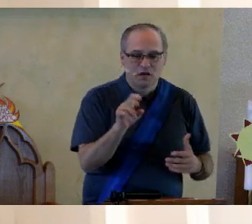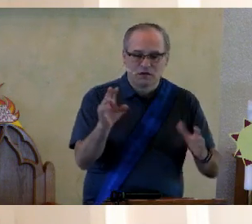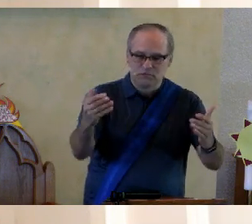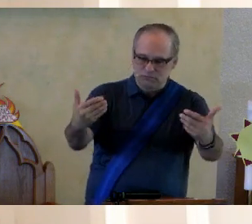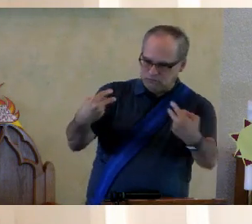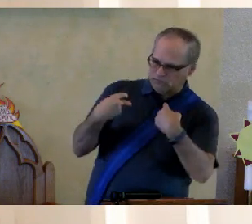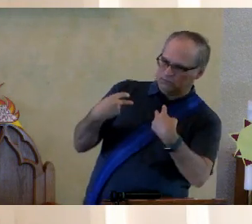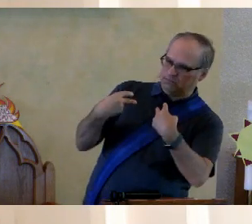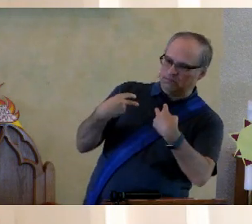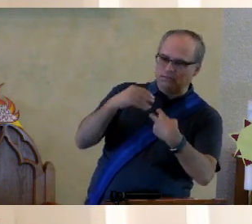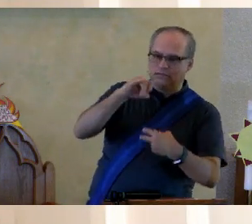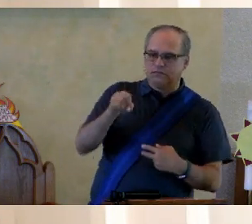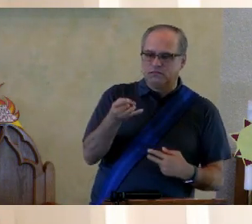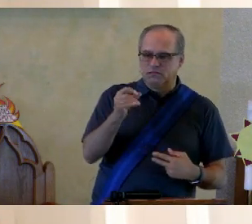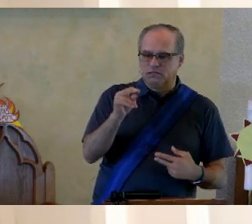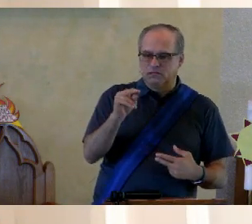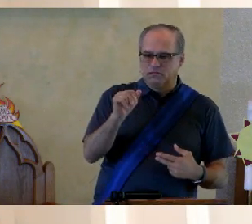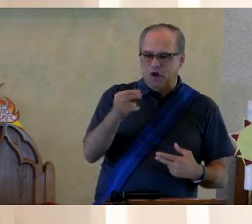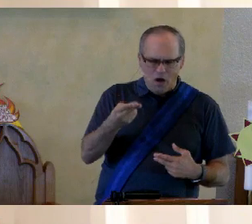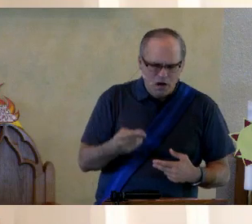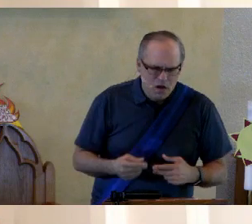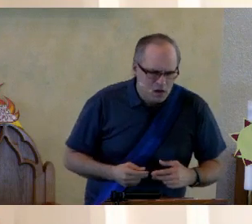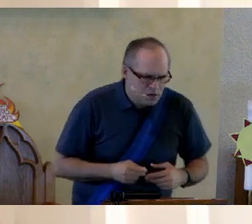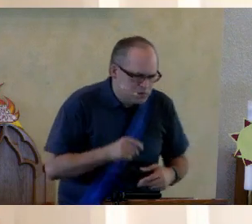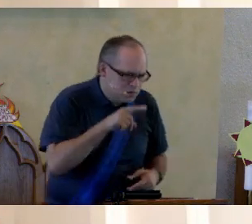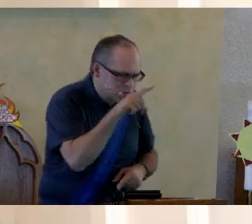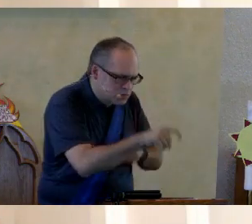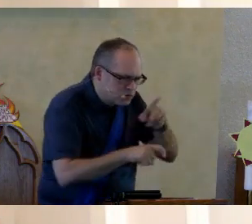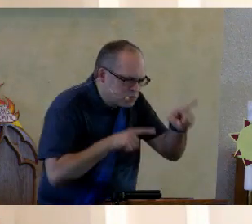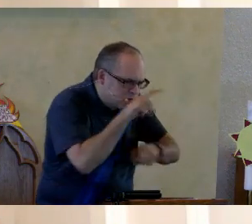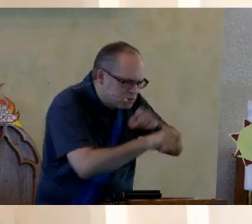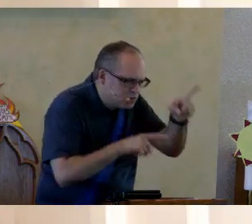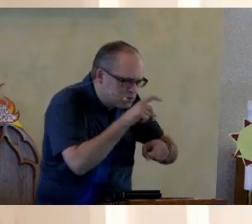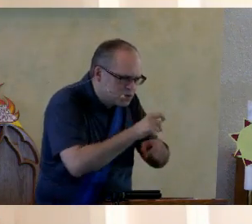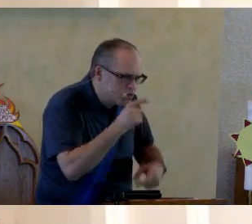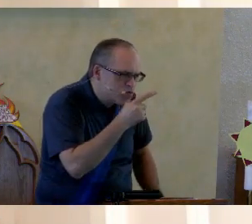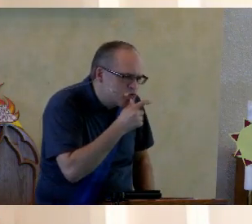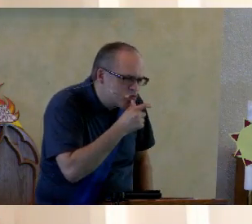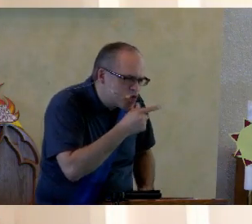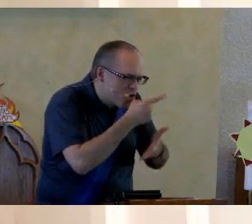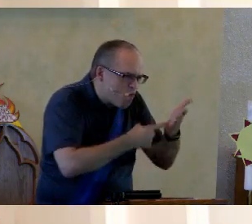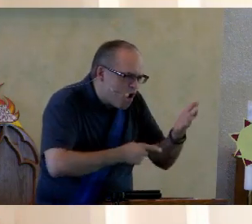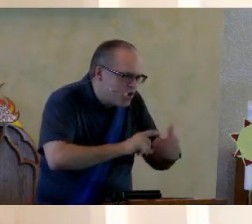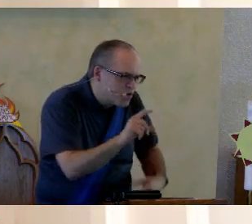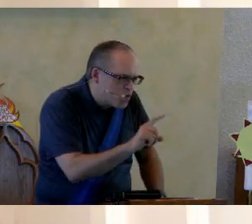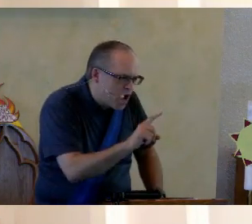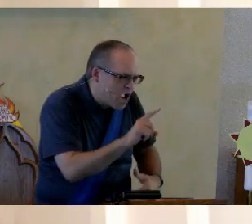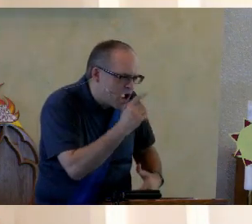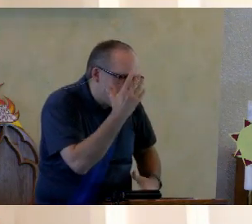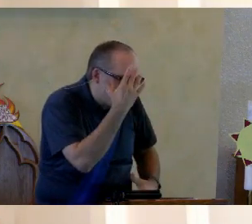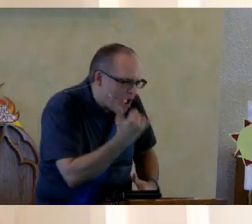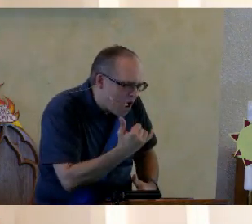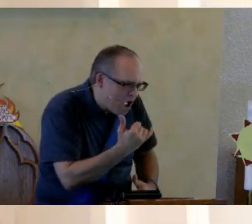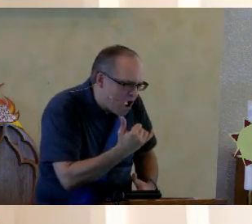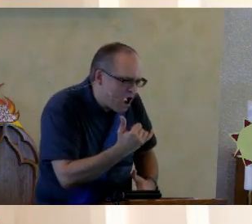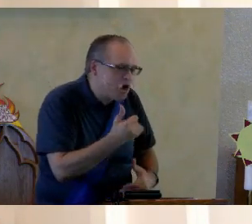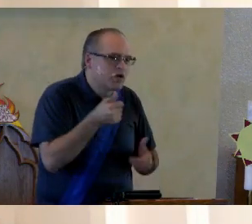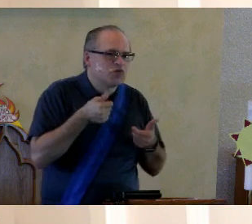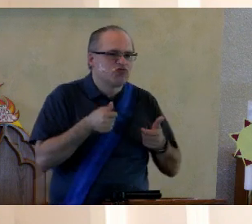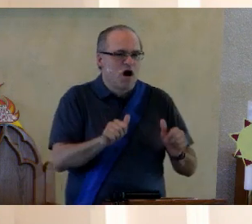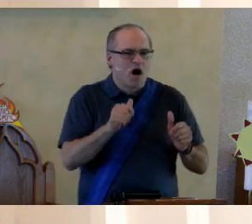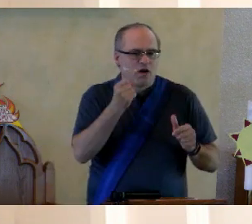they immediately began interrogating him to figure out the who, what, when, where, and why of their predicament. It was at that point that